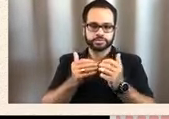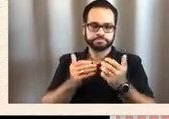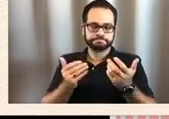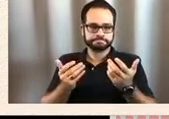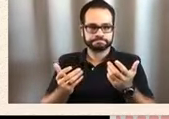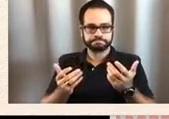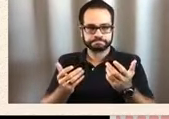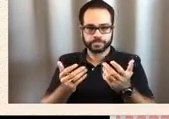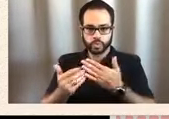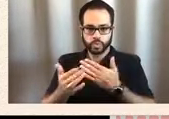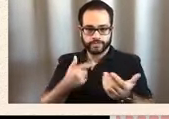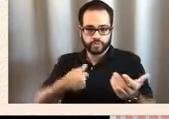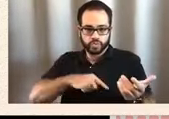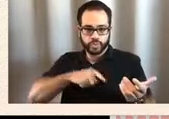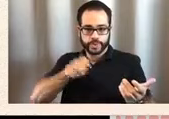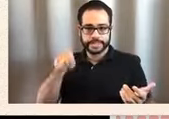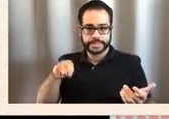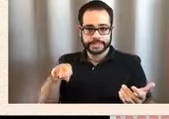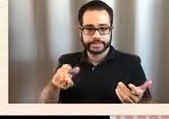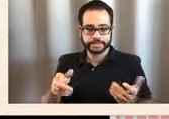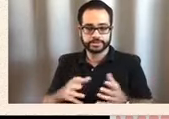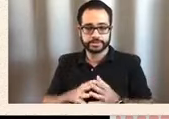need. But